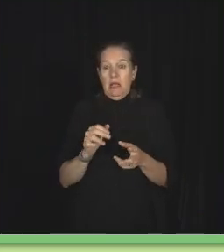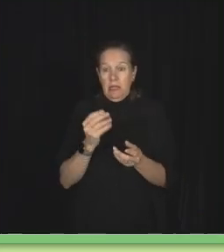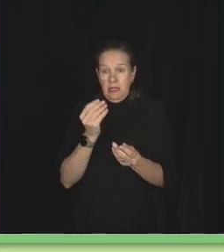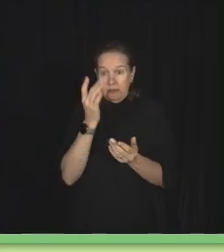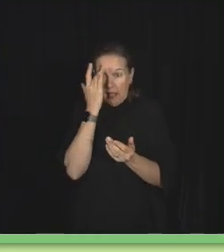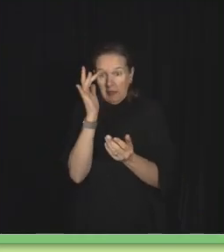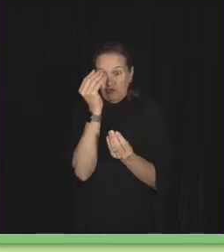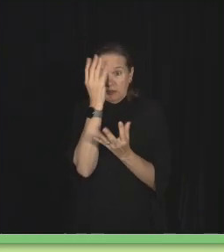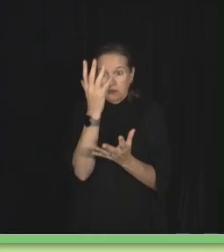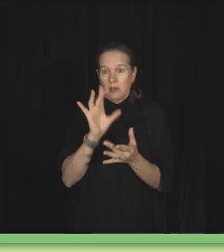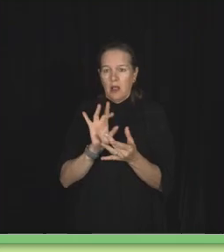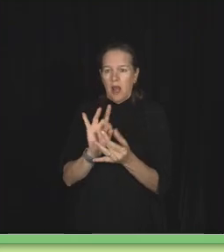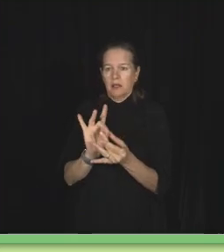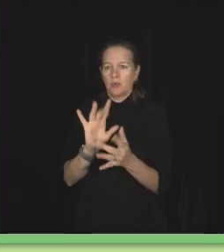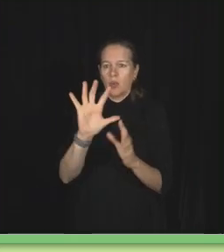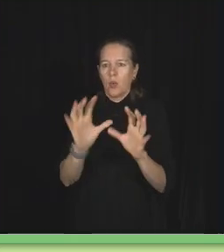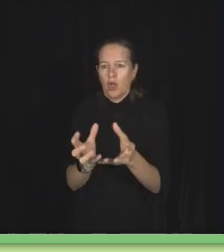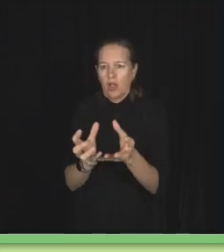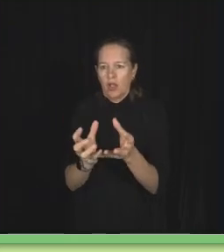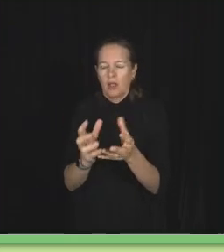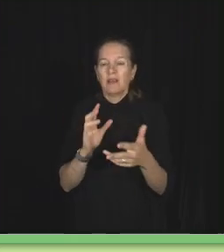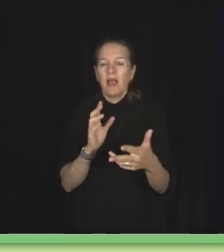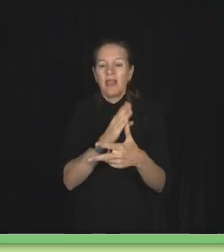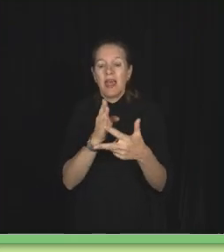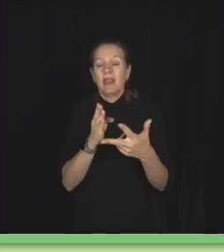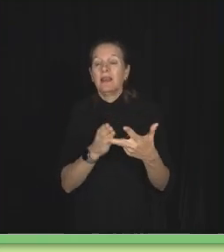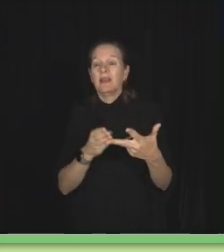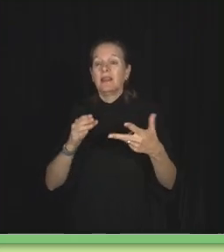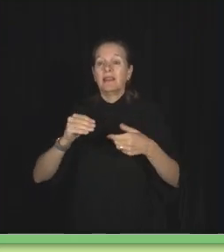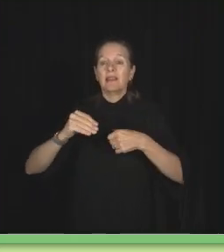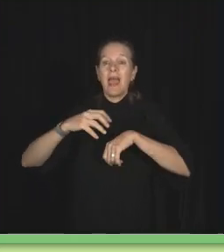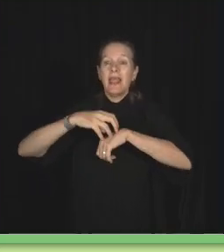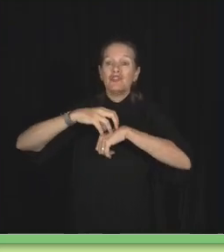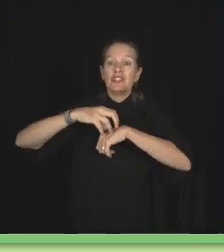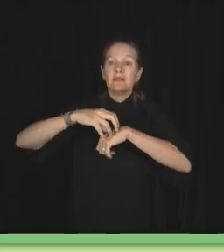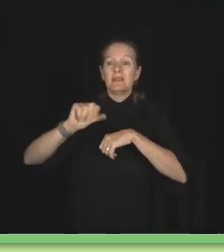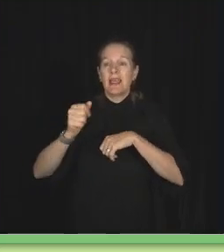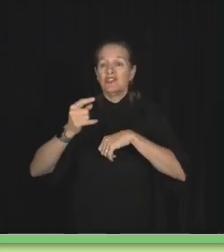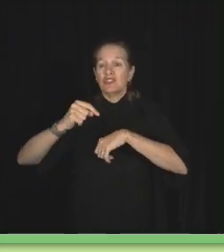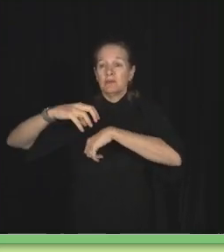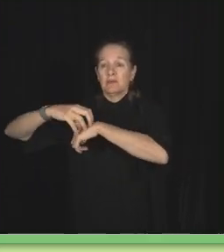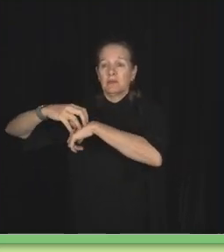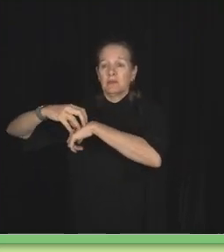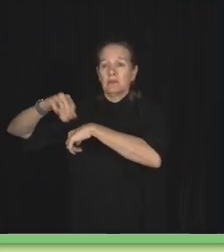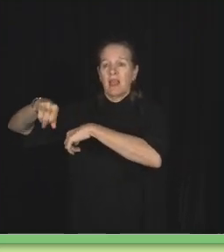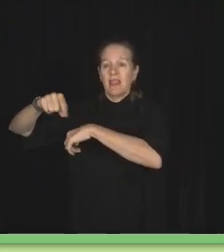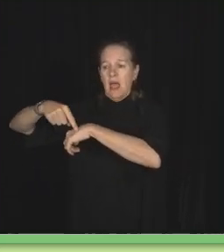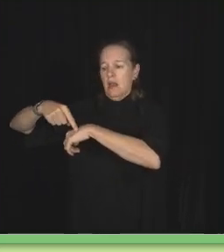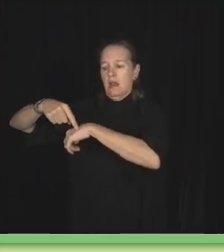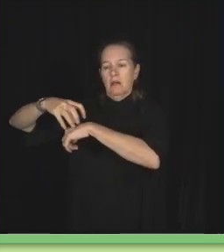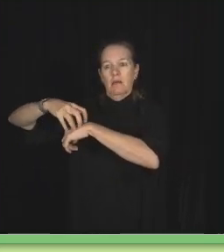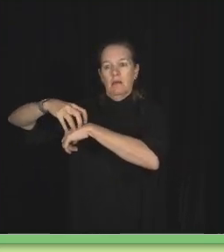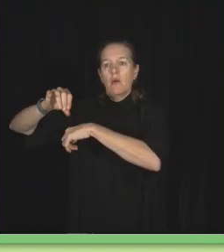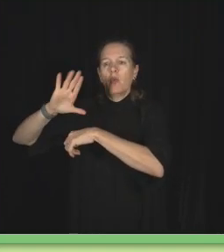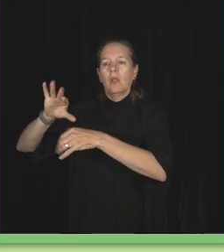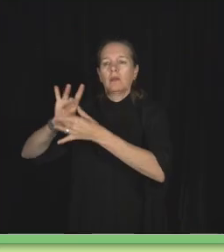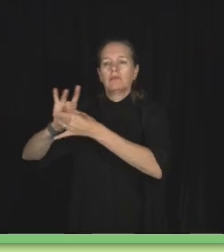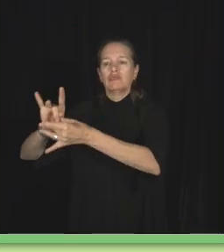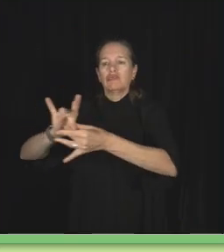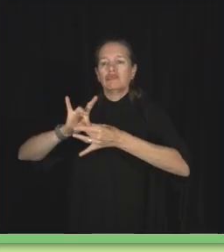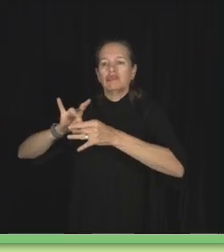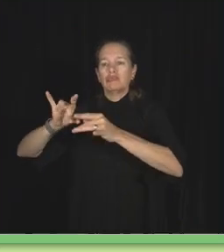world. And applications and agents are really the user interface where we're connecting systems to each other, we're